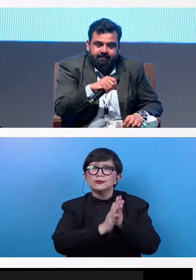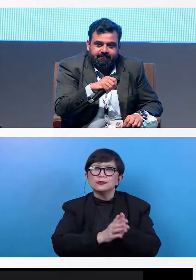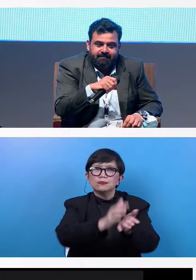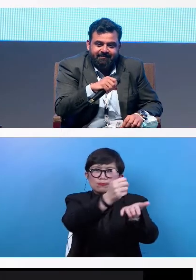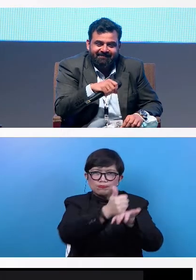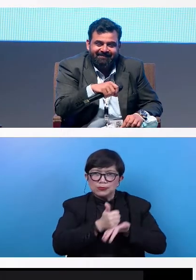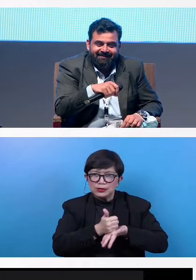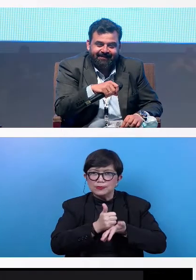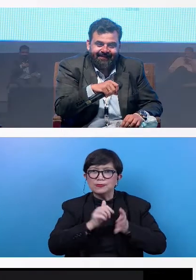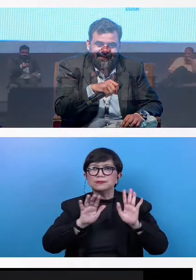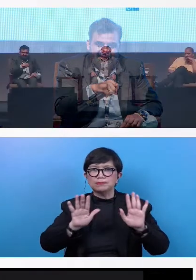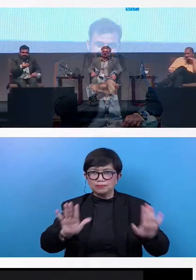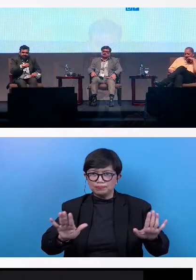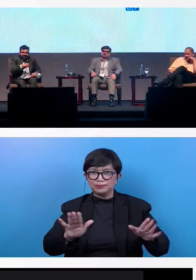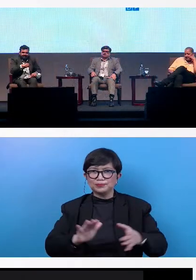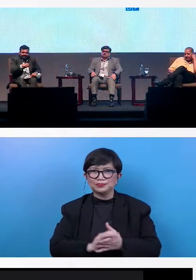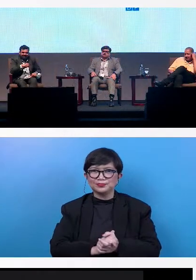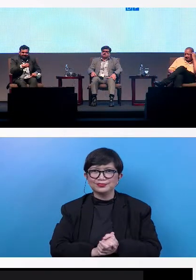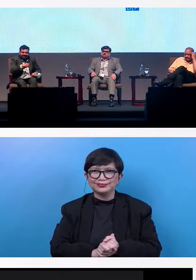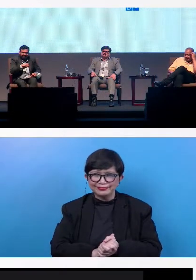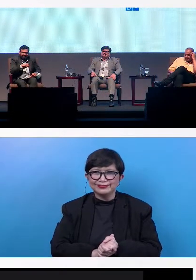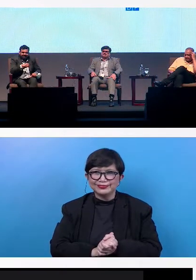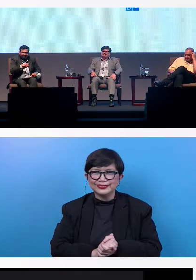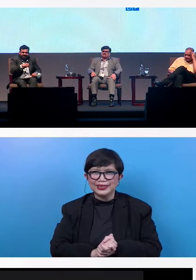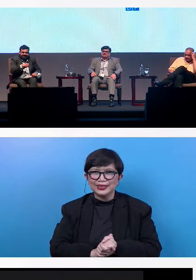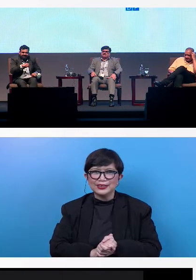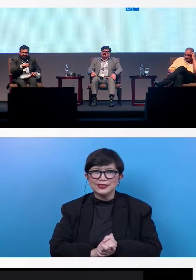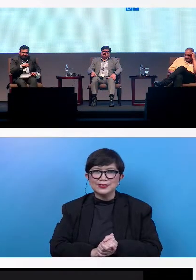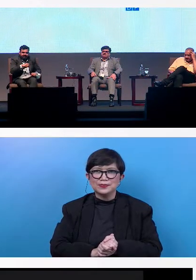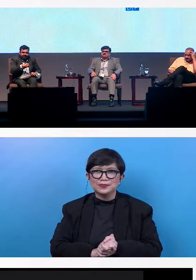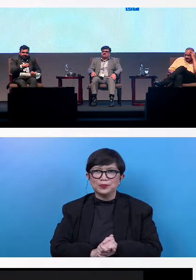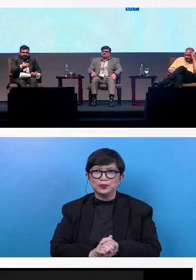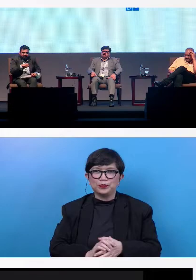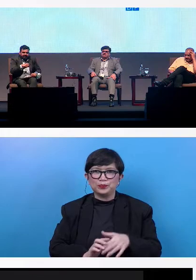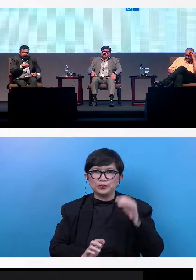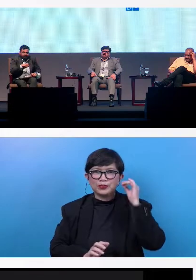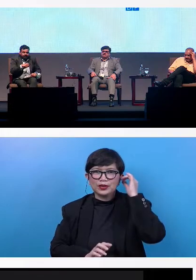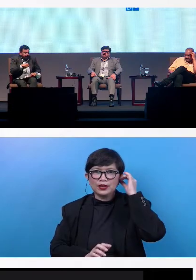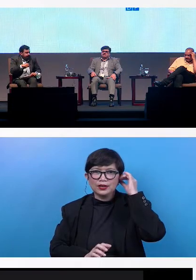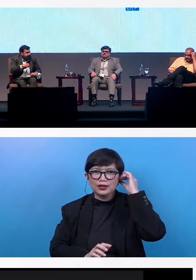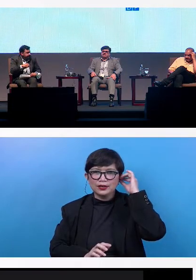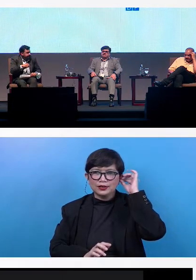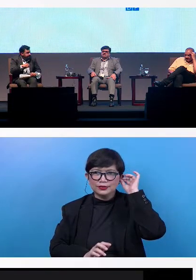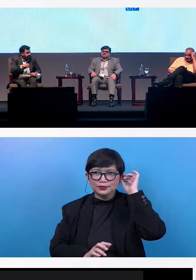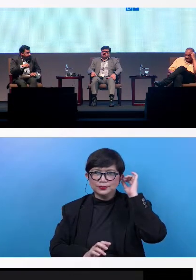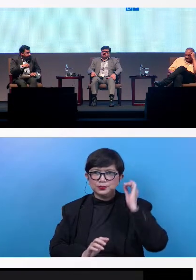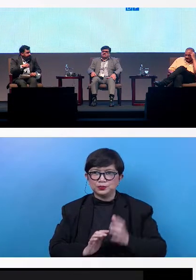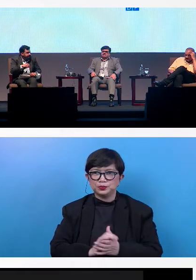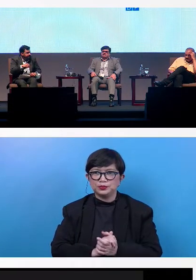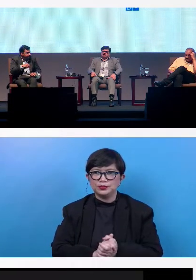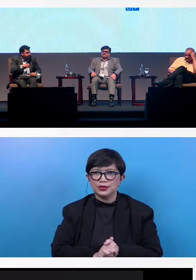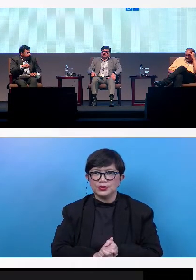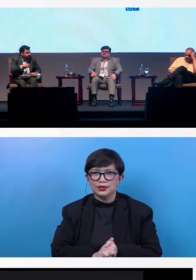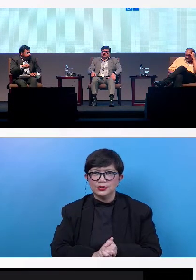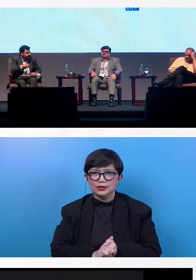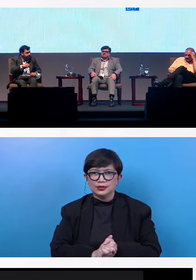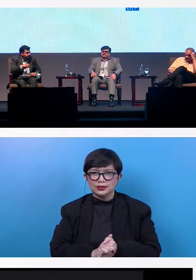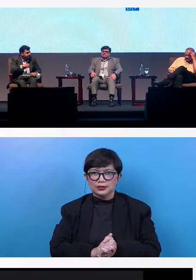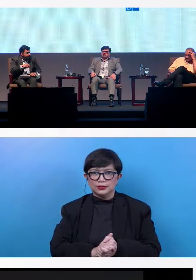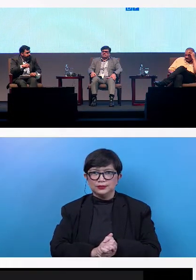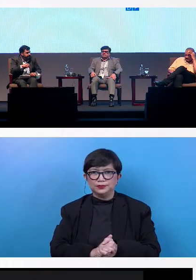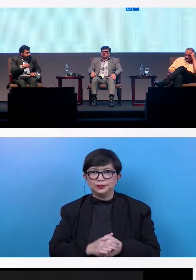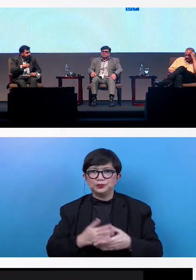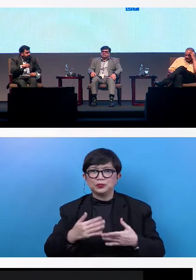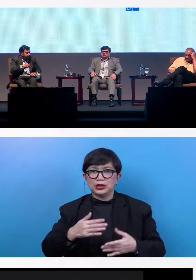I would get behind what initiatives are out there